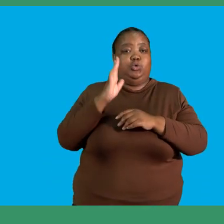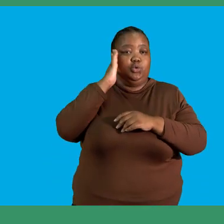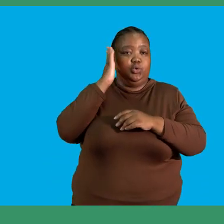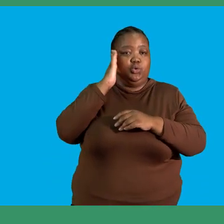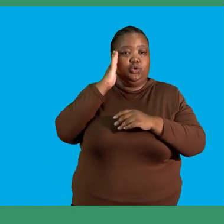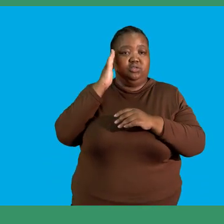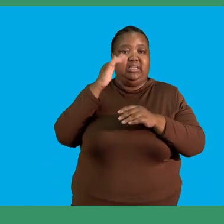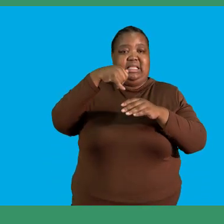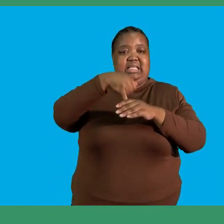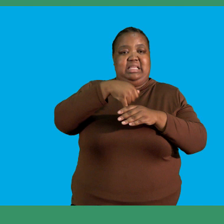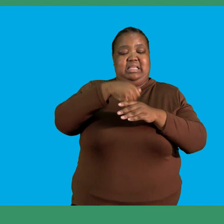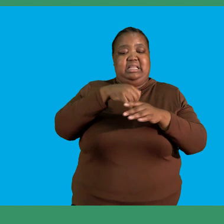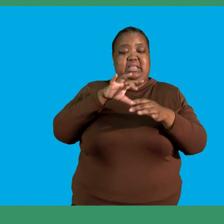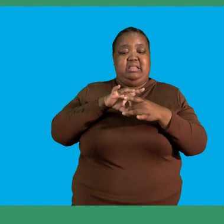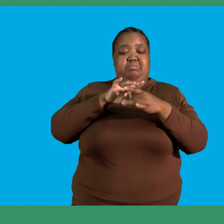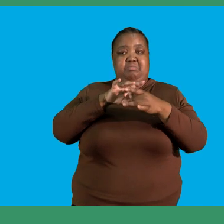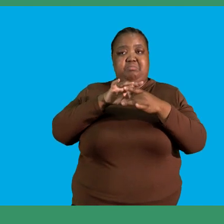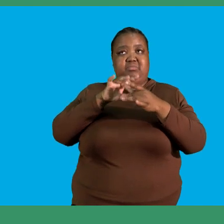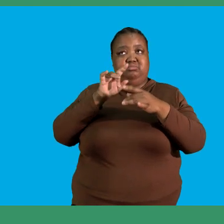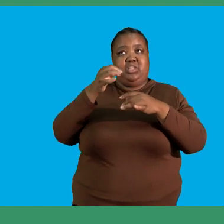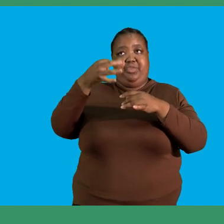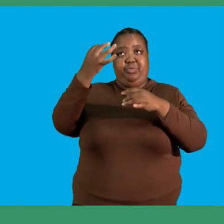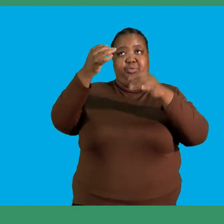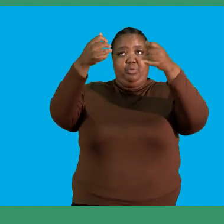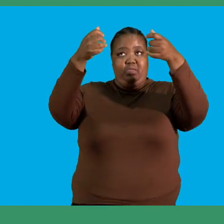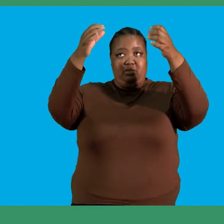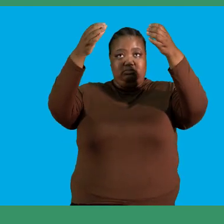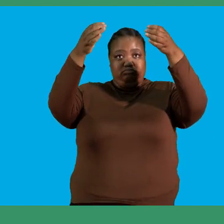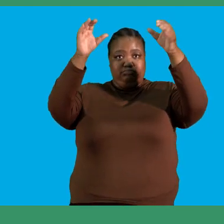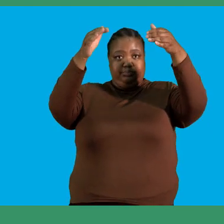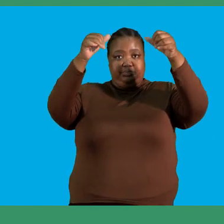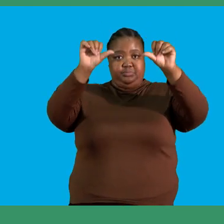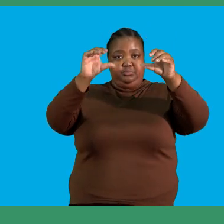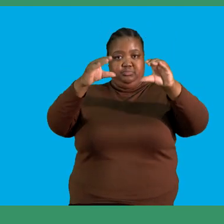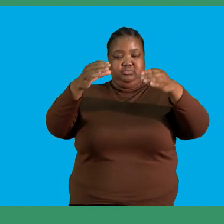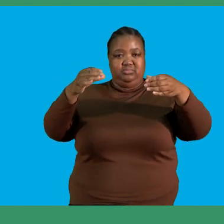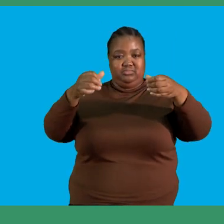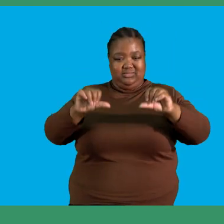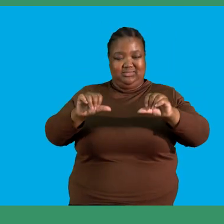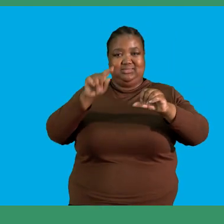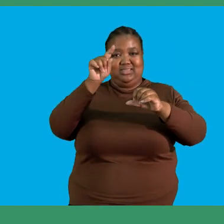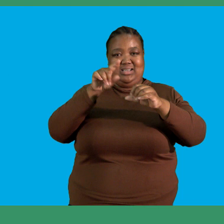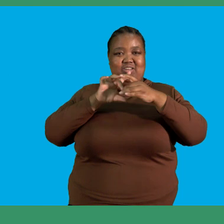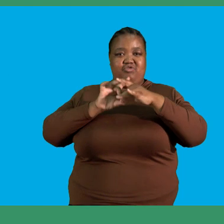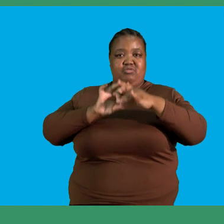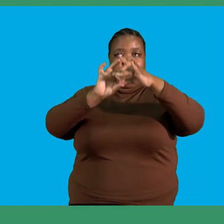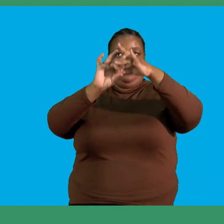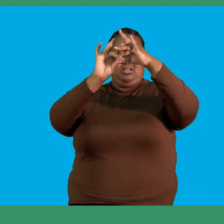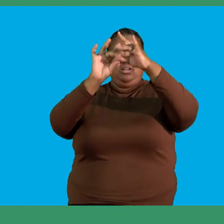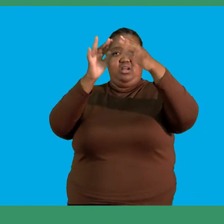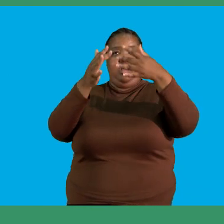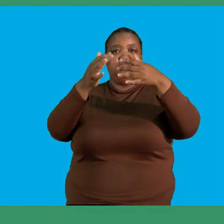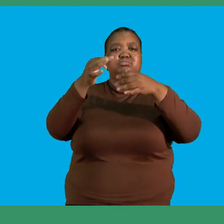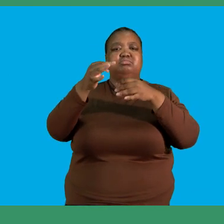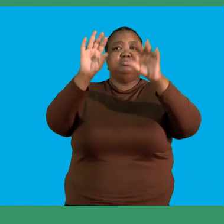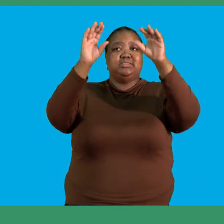to also know the interrelatedness of the three sectors, meaning that you must know how each